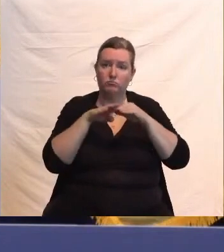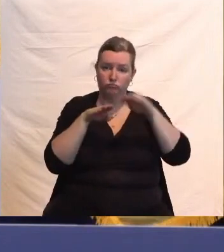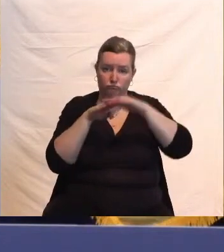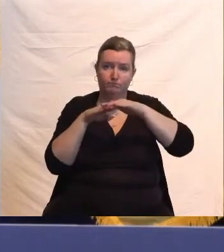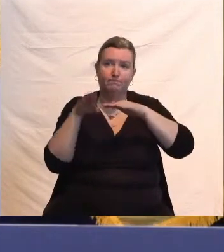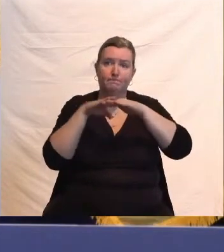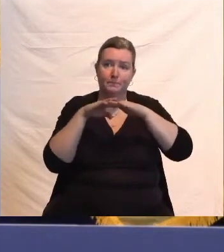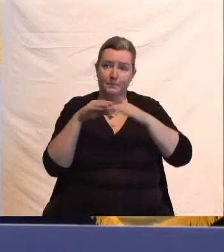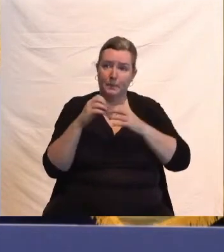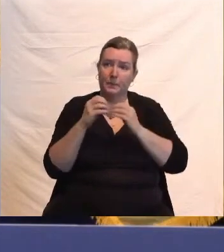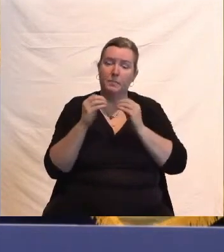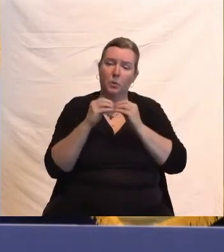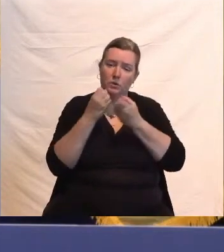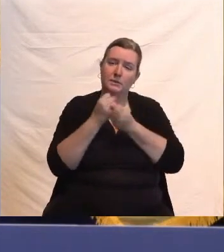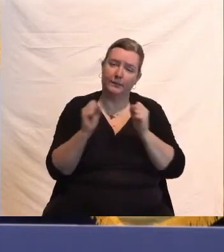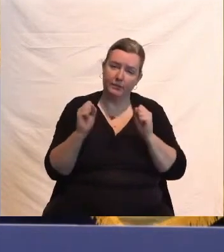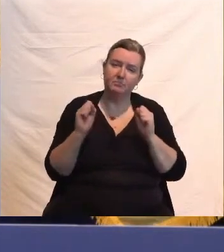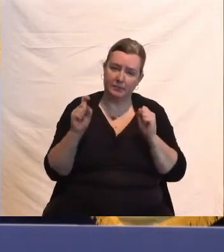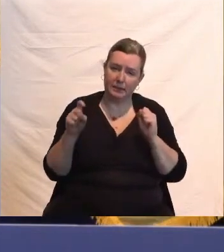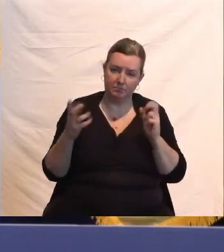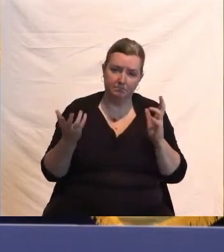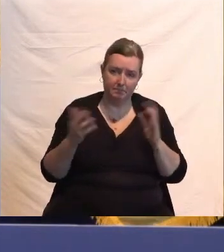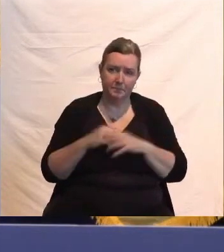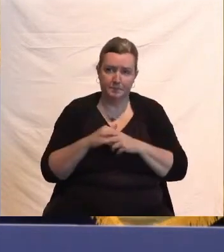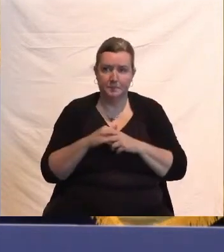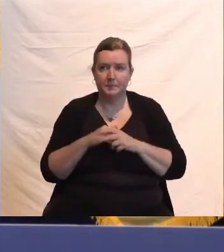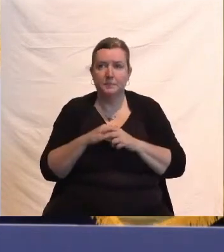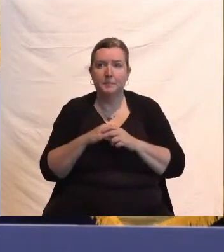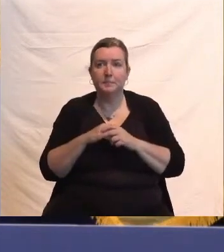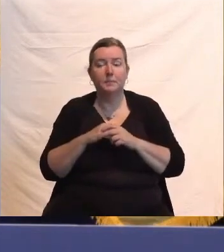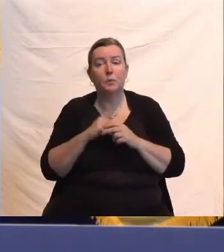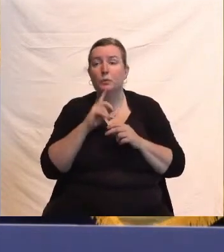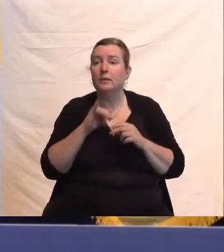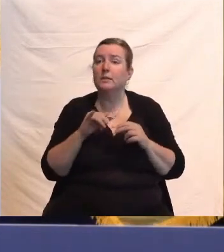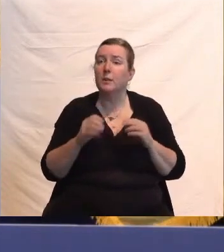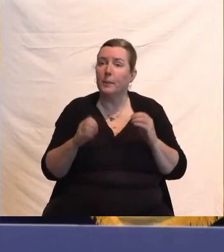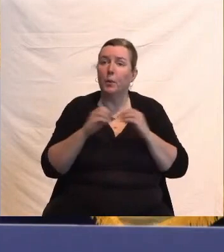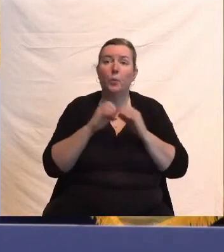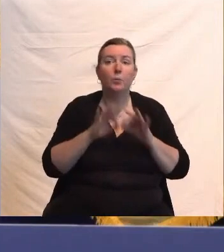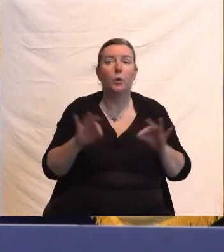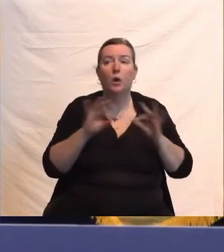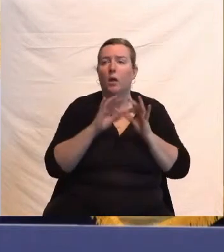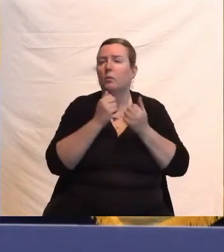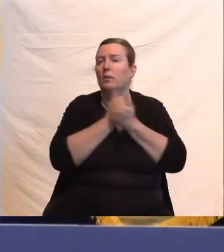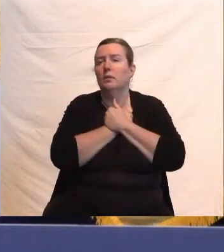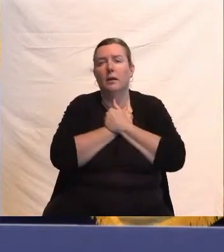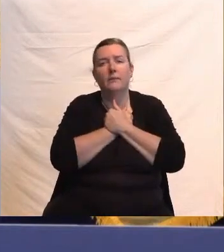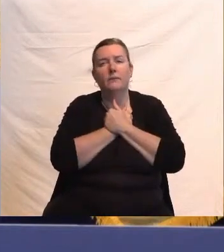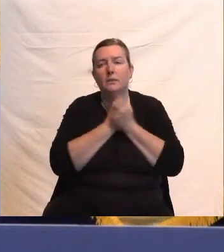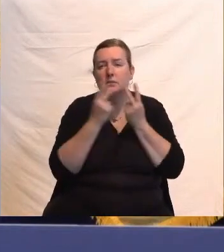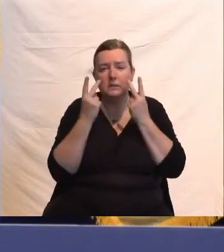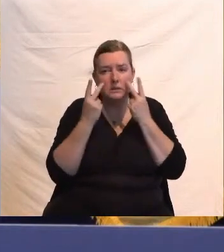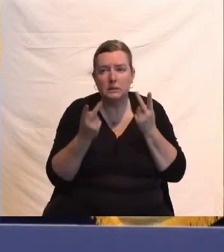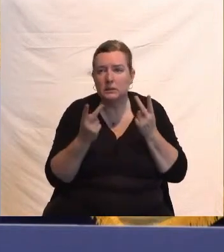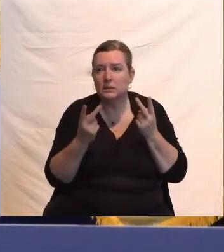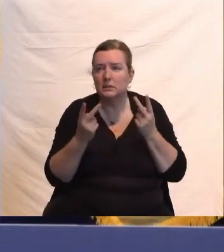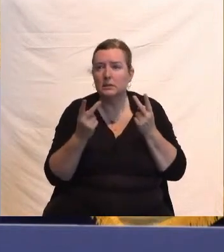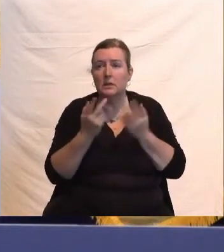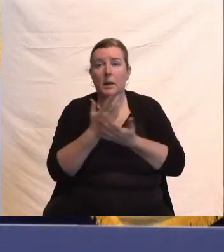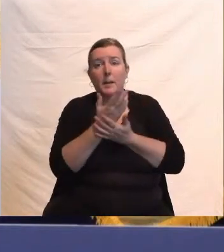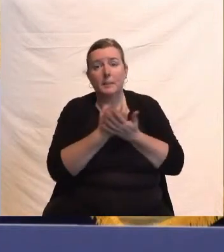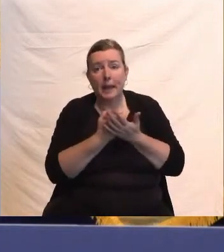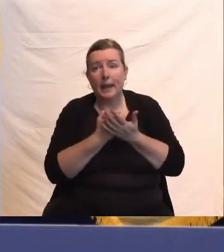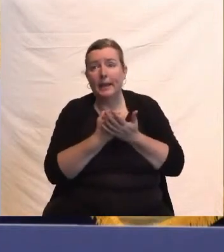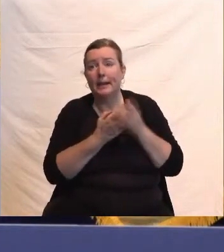package 3.0. I'm even more importantly, would love to see, beg the United States to